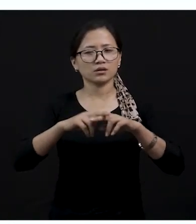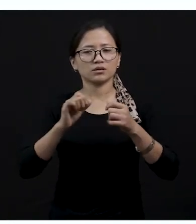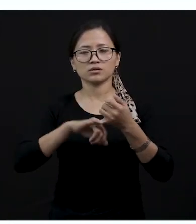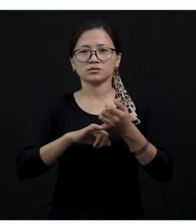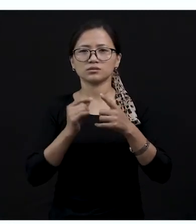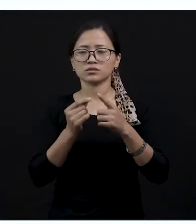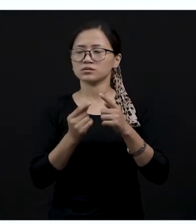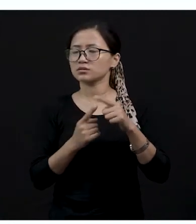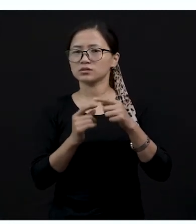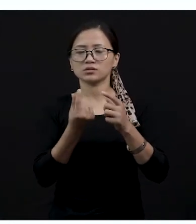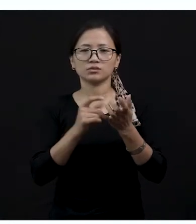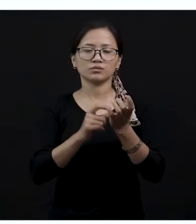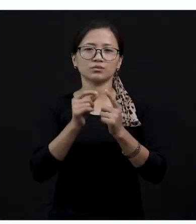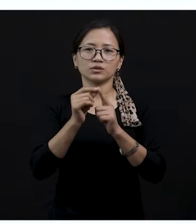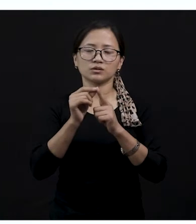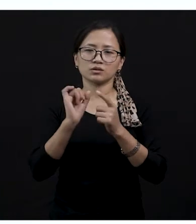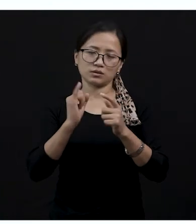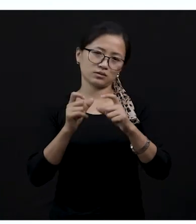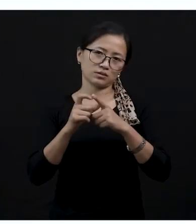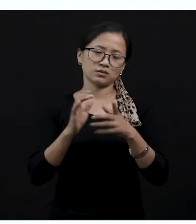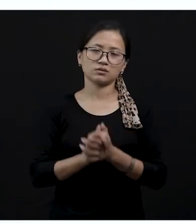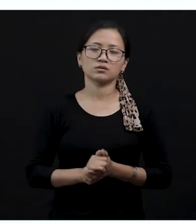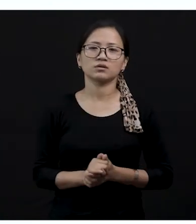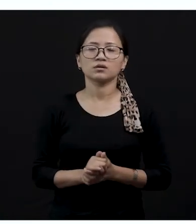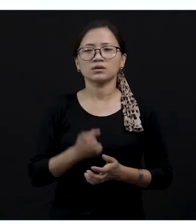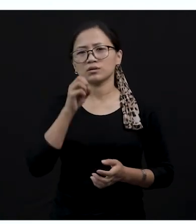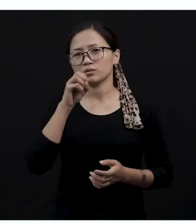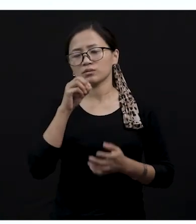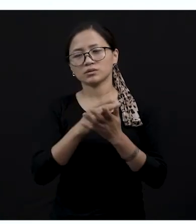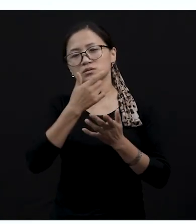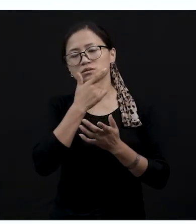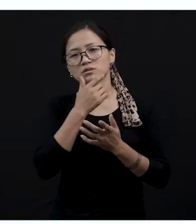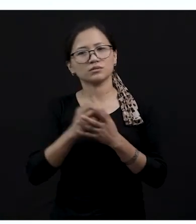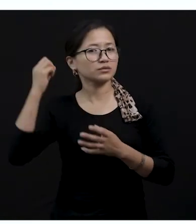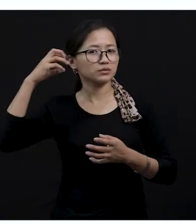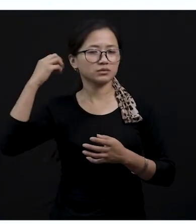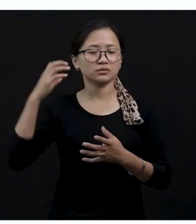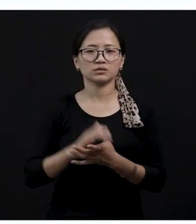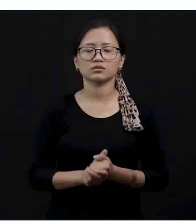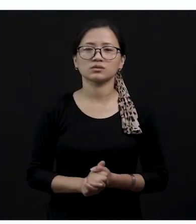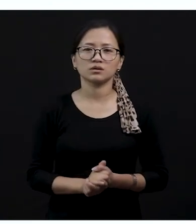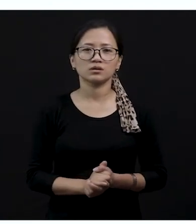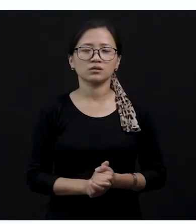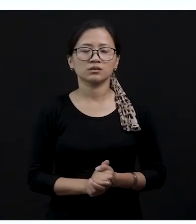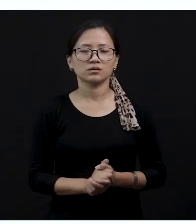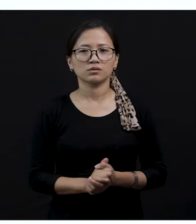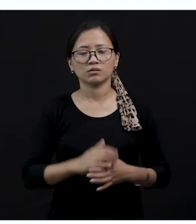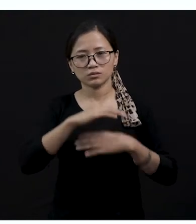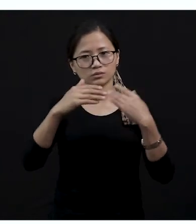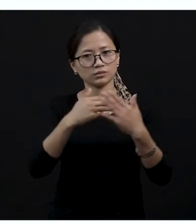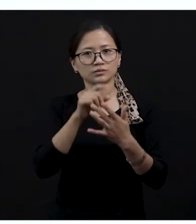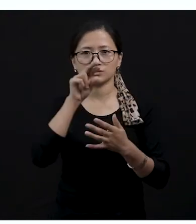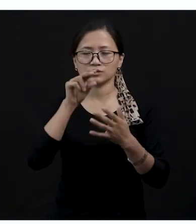silly. So they started making that quacking sound like they are silly. All the ducks were making sound,